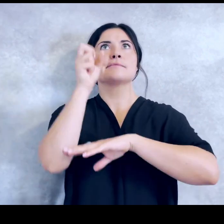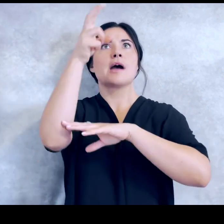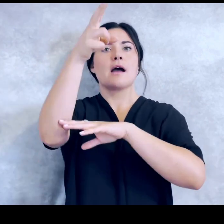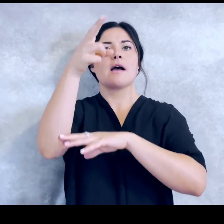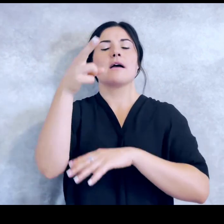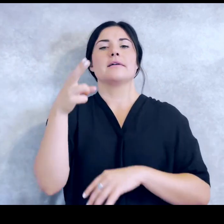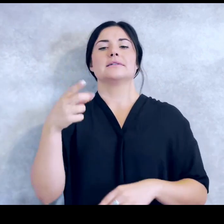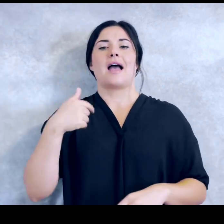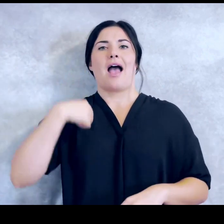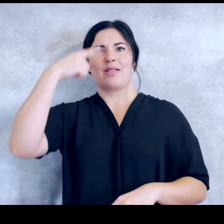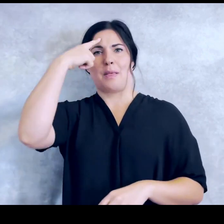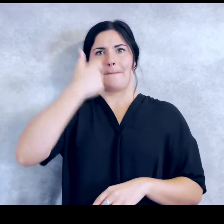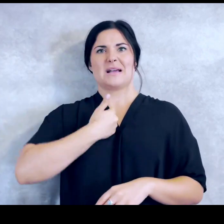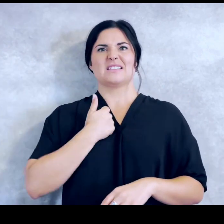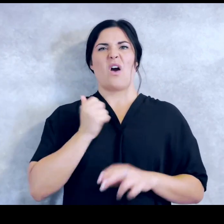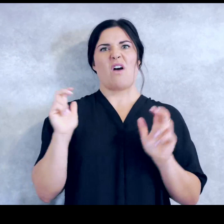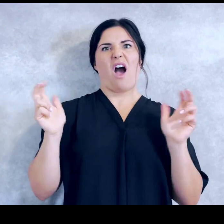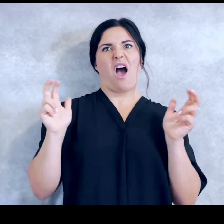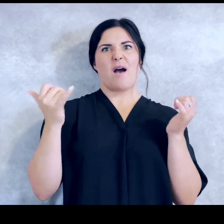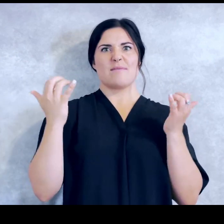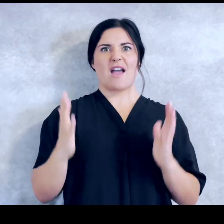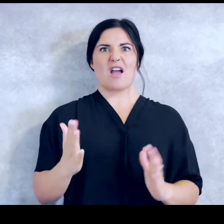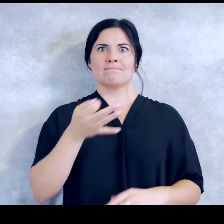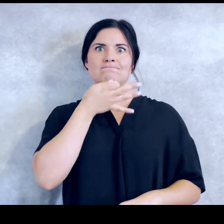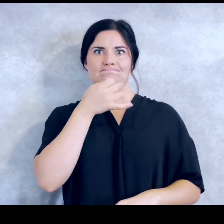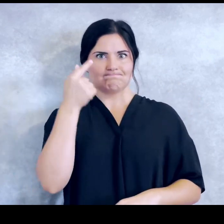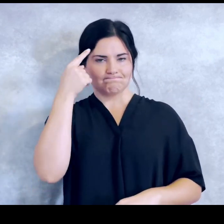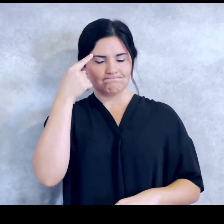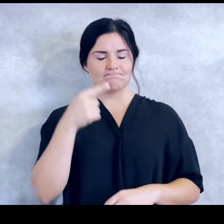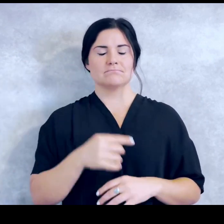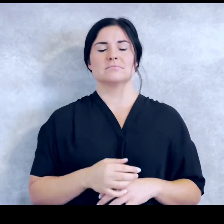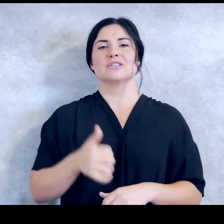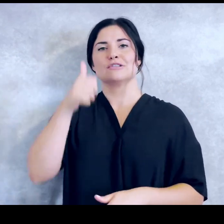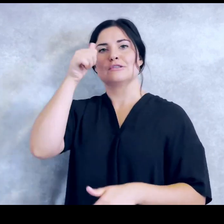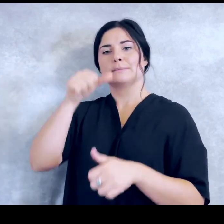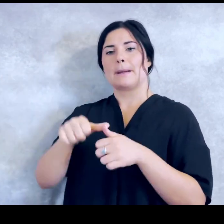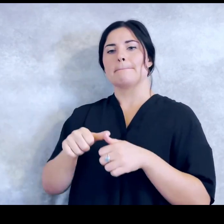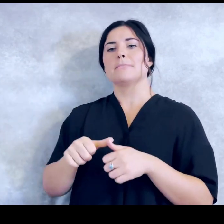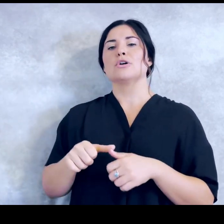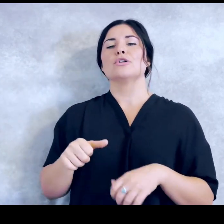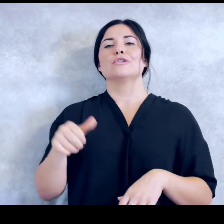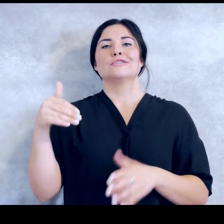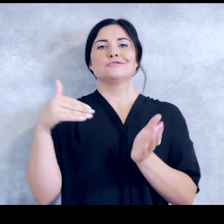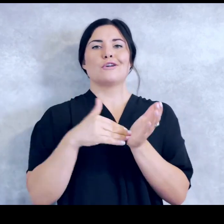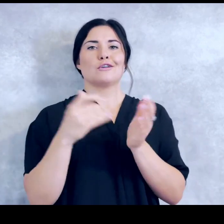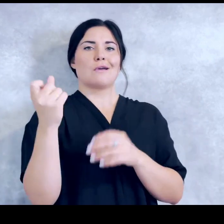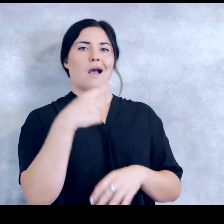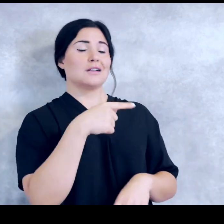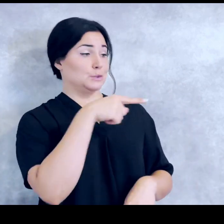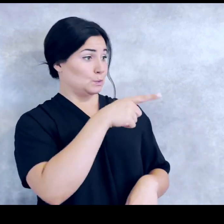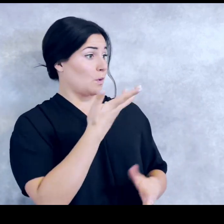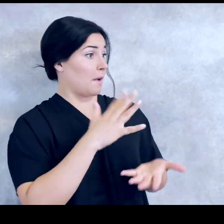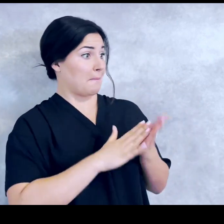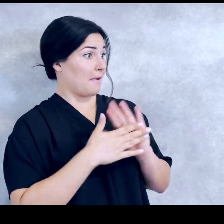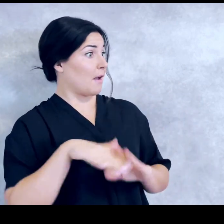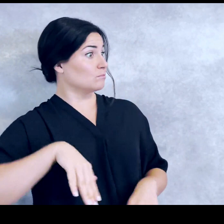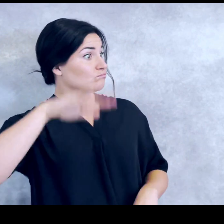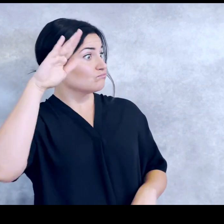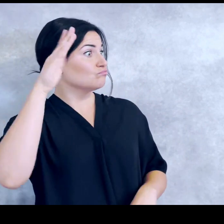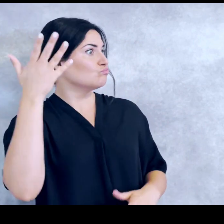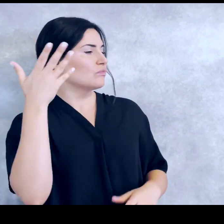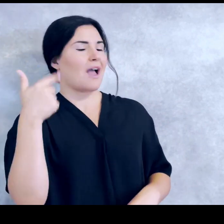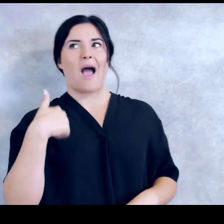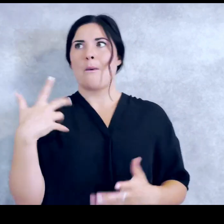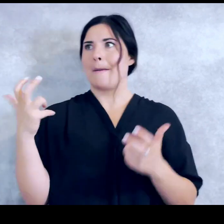remember, I thought I was going to be, you know, just this baller. And I remember there was a doctor when I was little, and he said, what do you want to be when you grow up? I said, I want to be